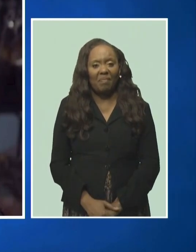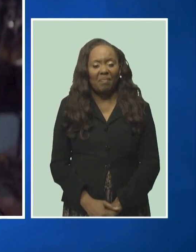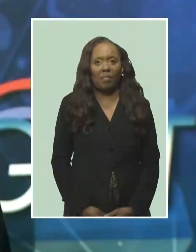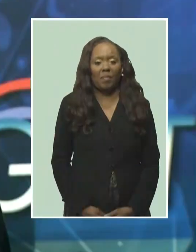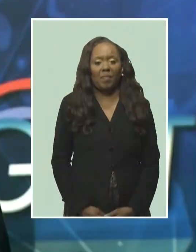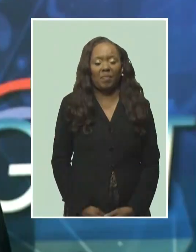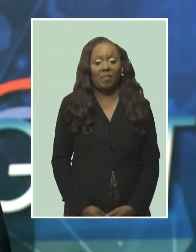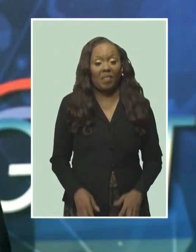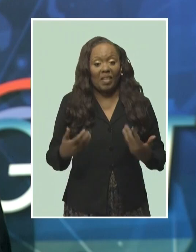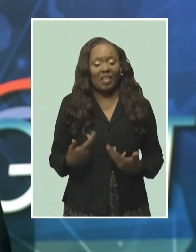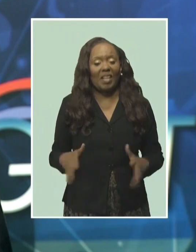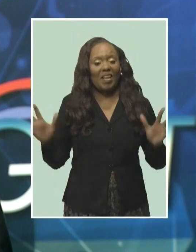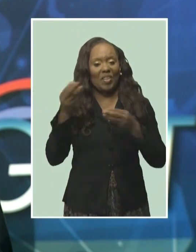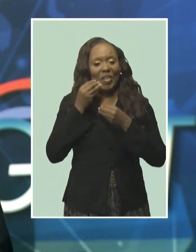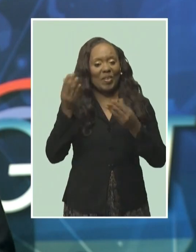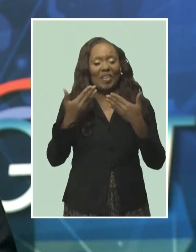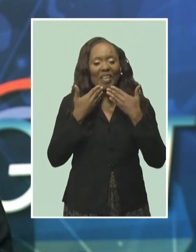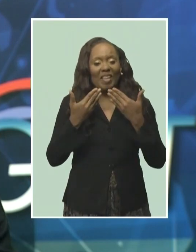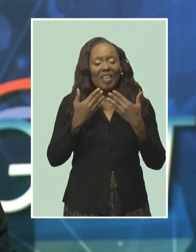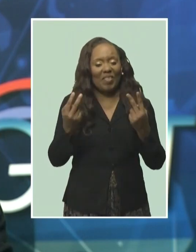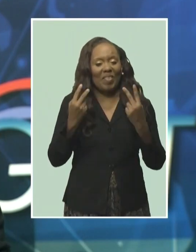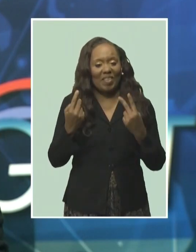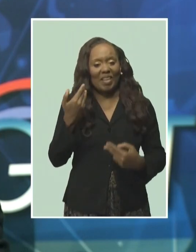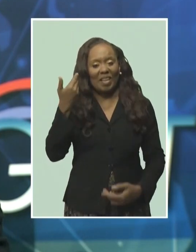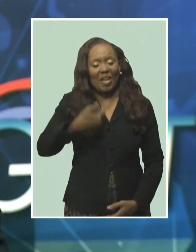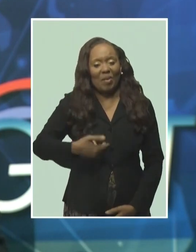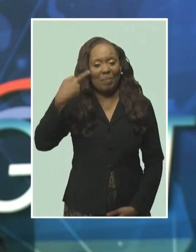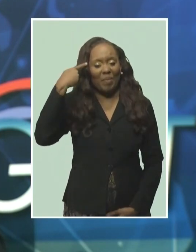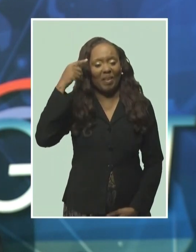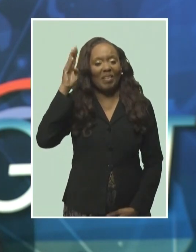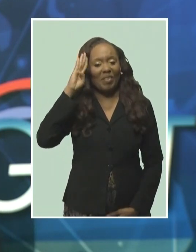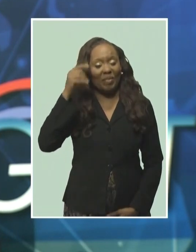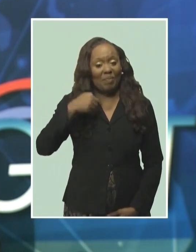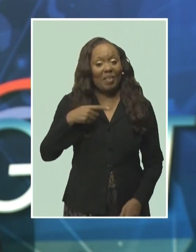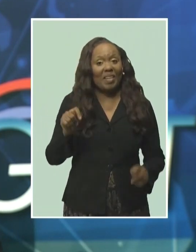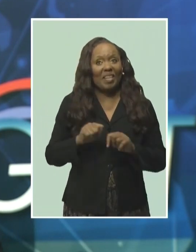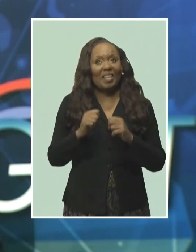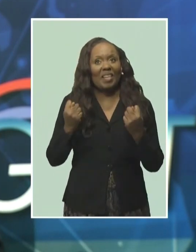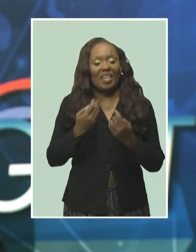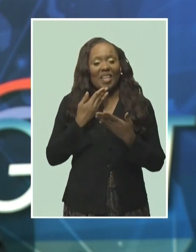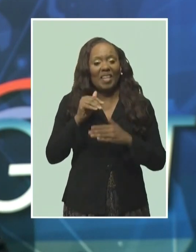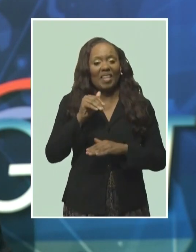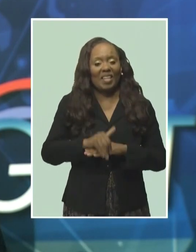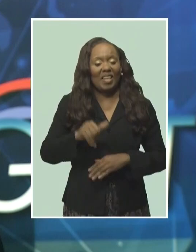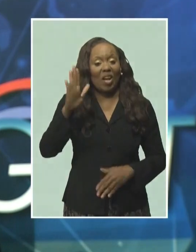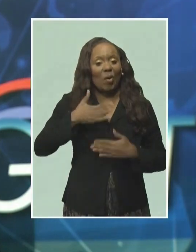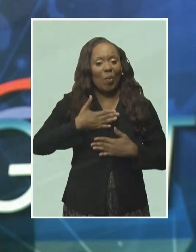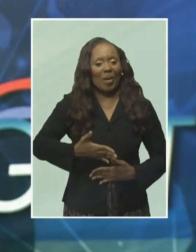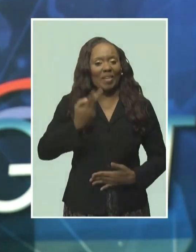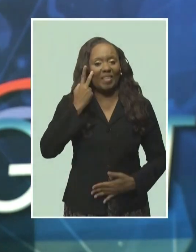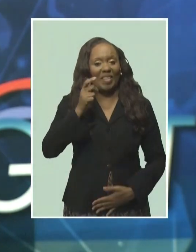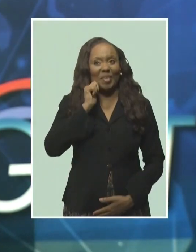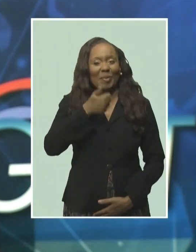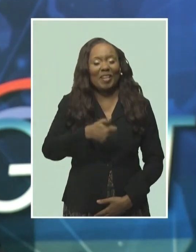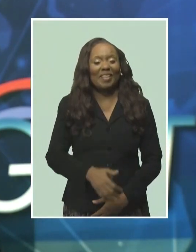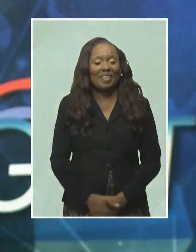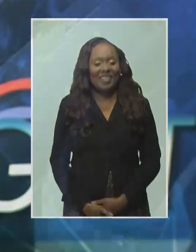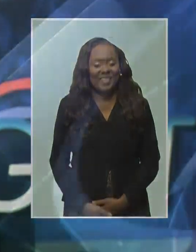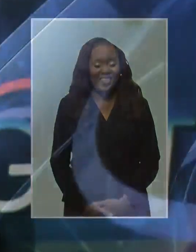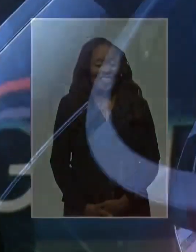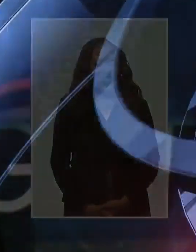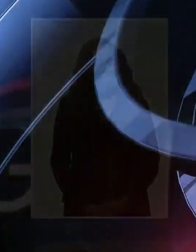janitor, they will tell you that Philip Tudor was strict, but he was fair in the handling of all matters relating to staff. While he